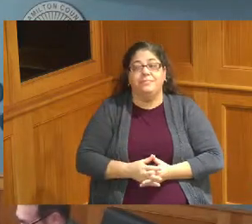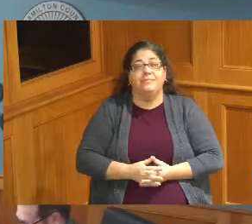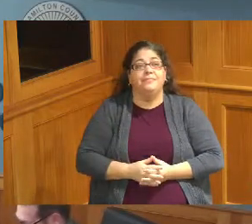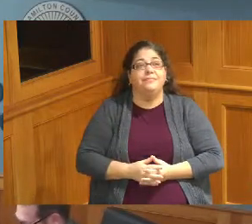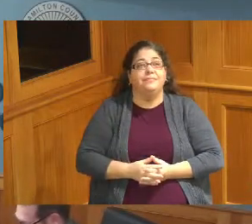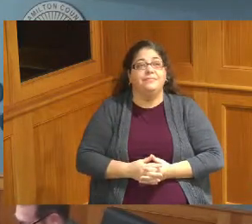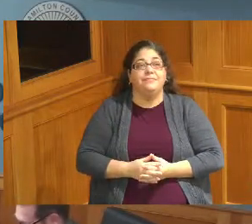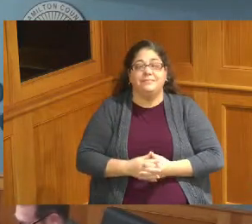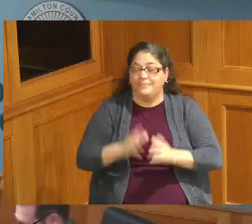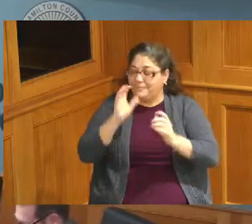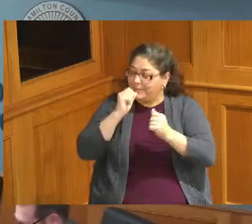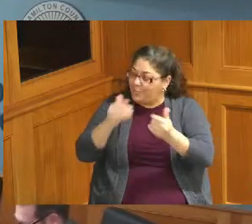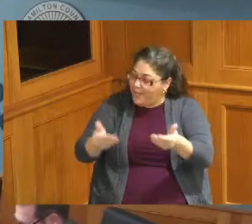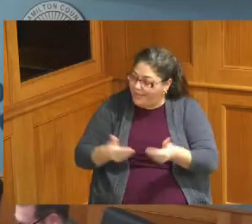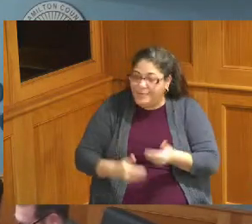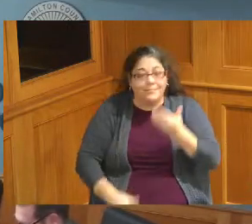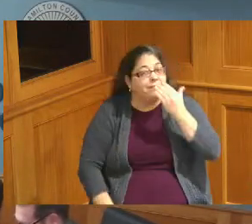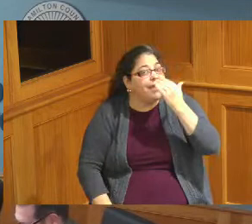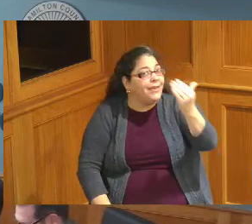Welcome.